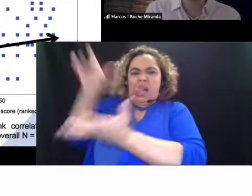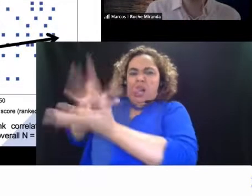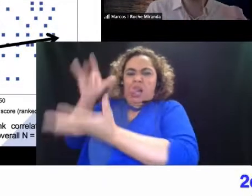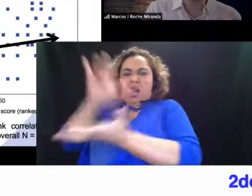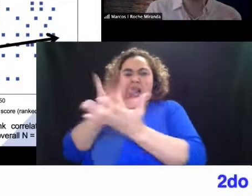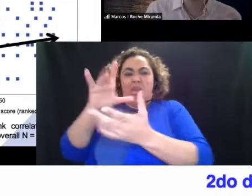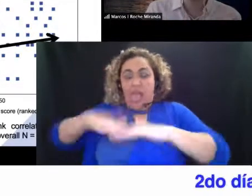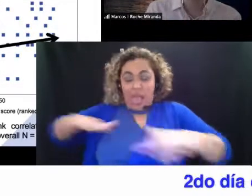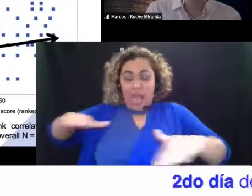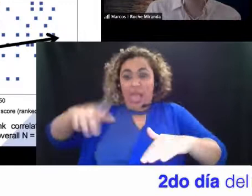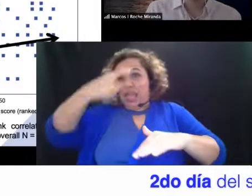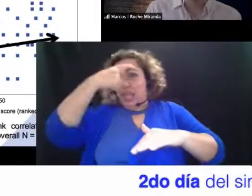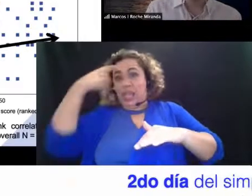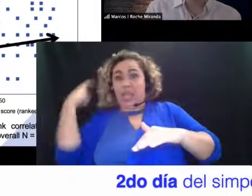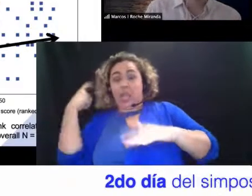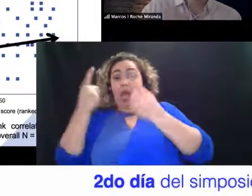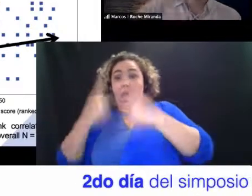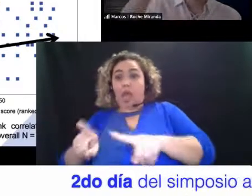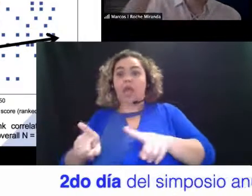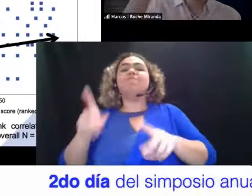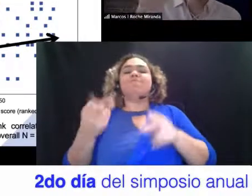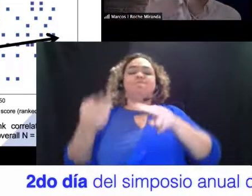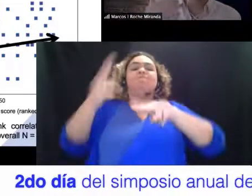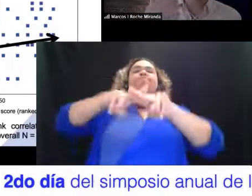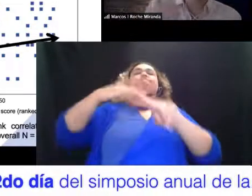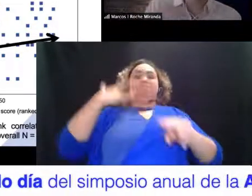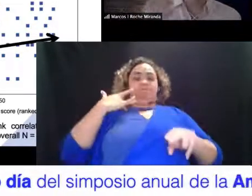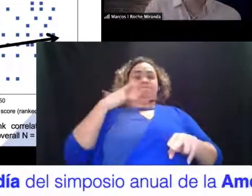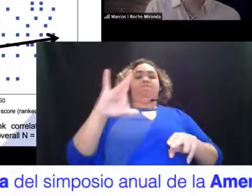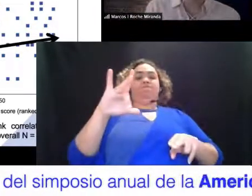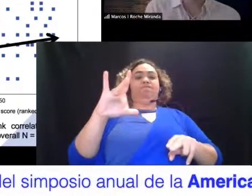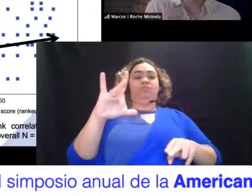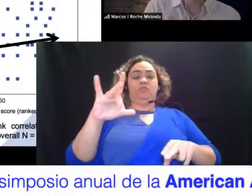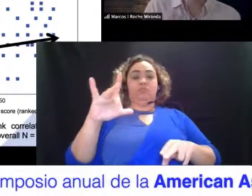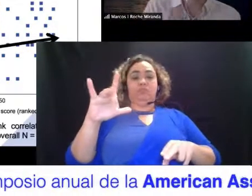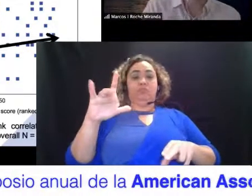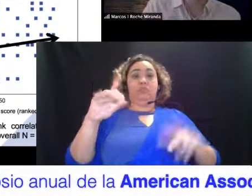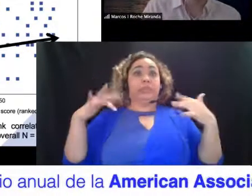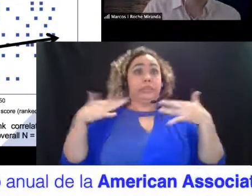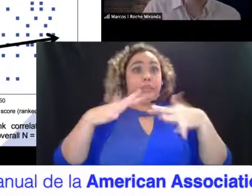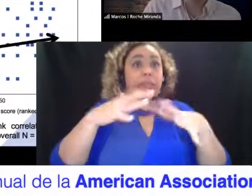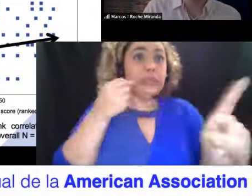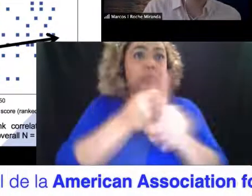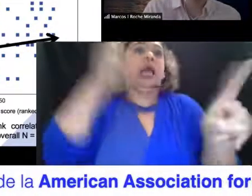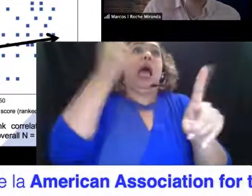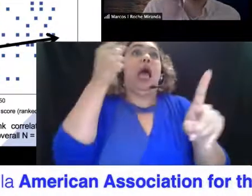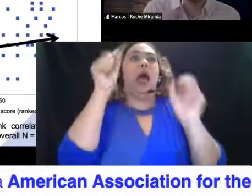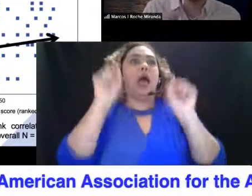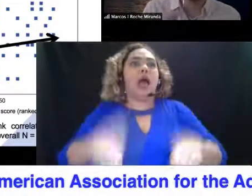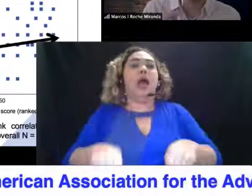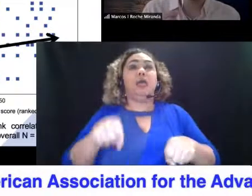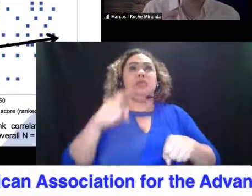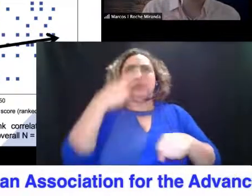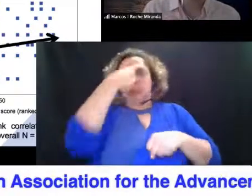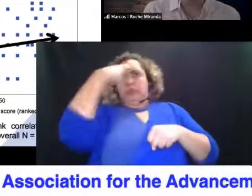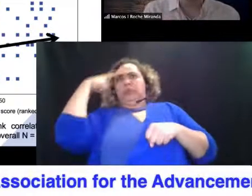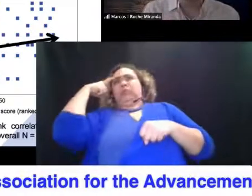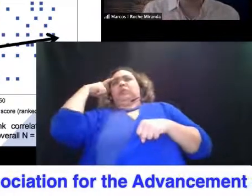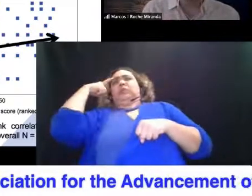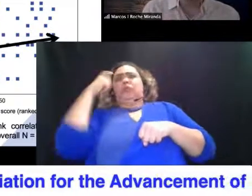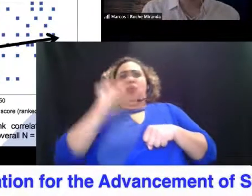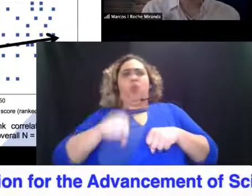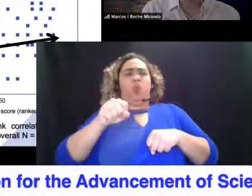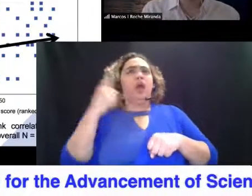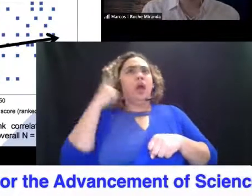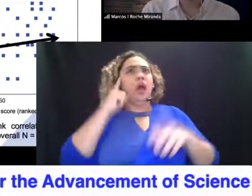childhood trauma questionnaire increase the likelihood of conceiving an ataque de nervio event as traumatic.